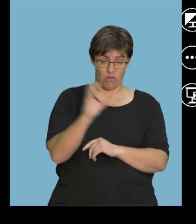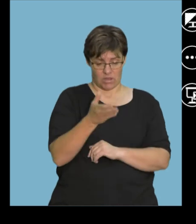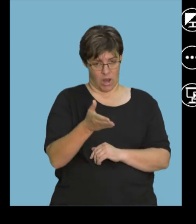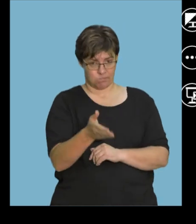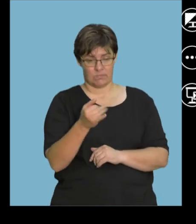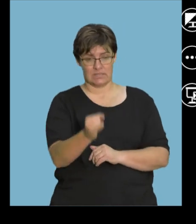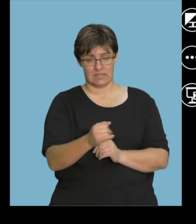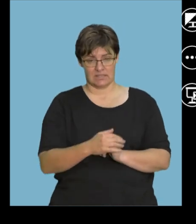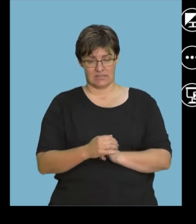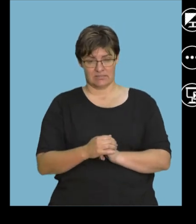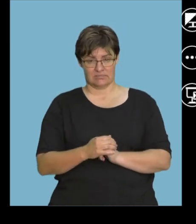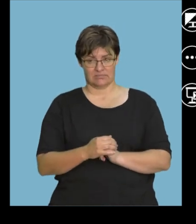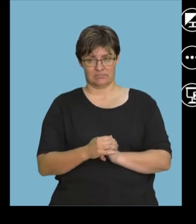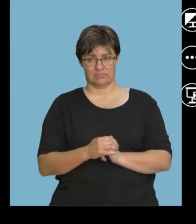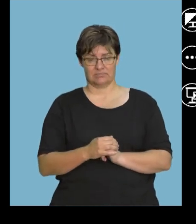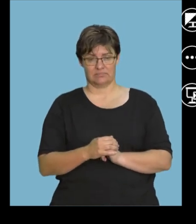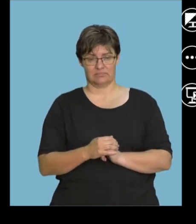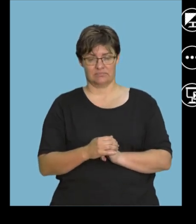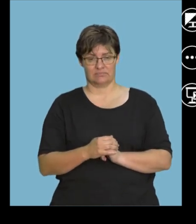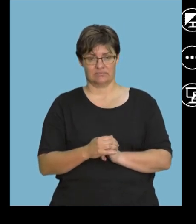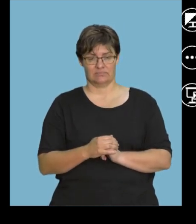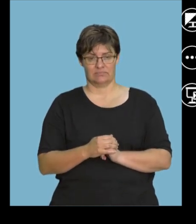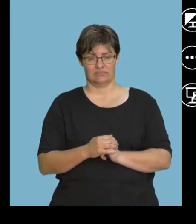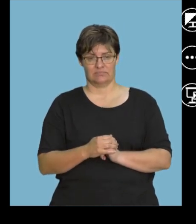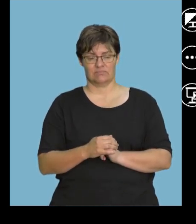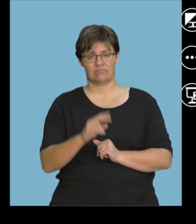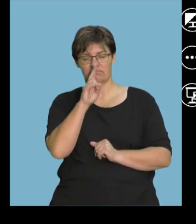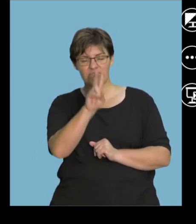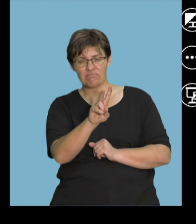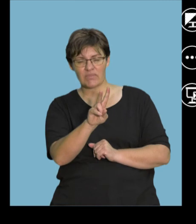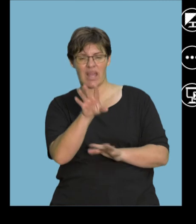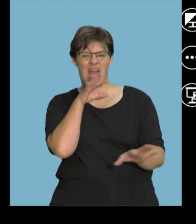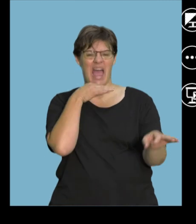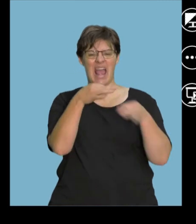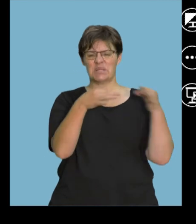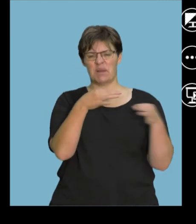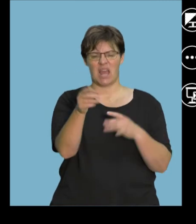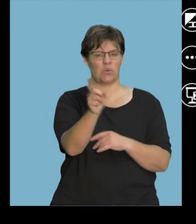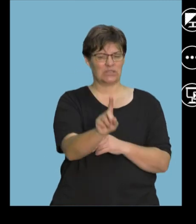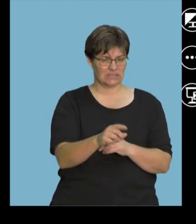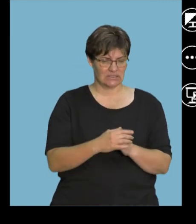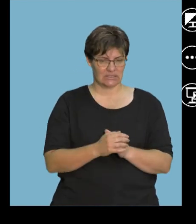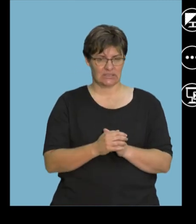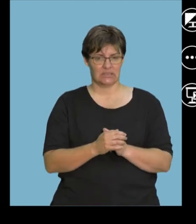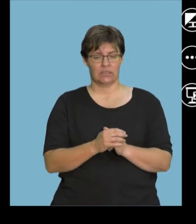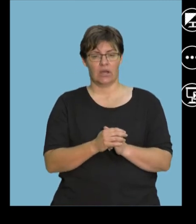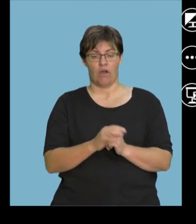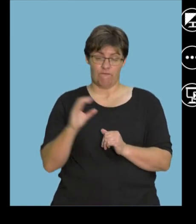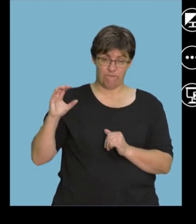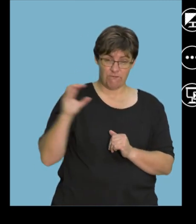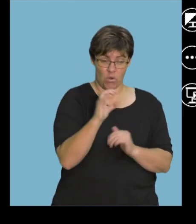pretty much in existence. All right. Having said that, let's look at the explanation